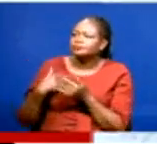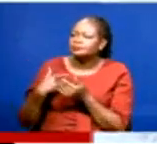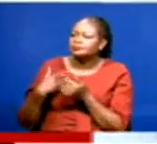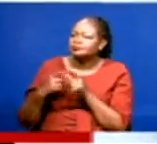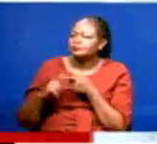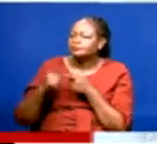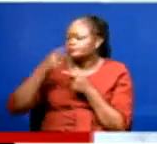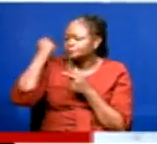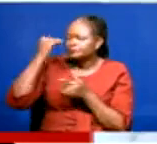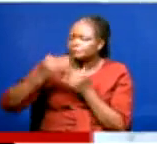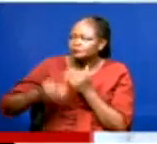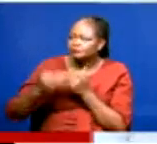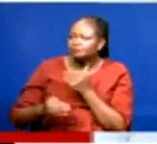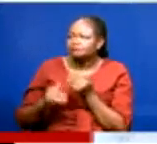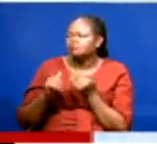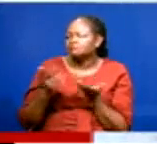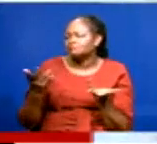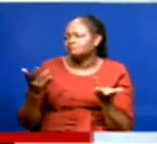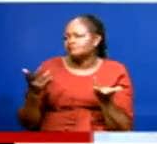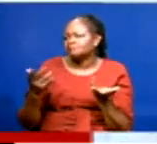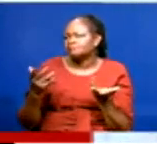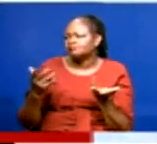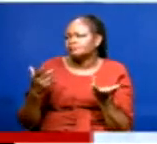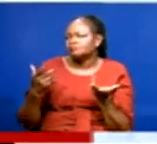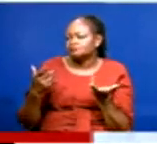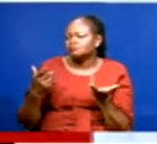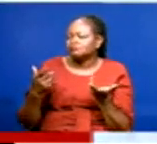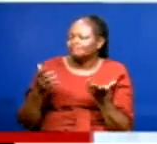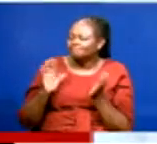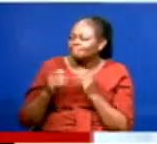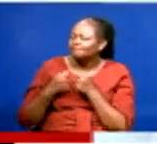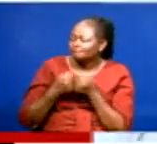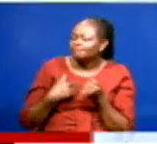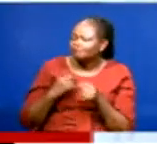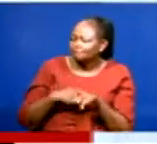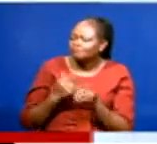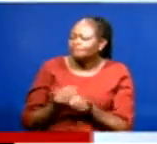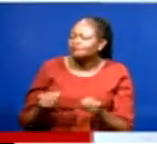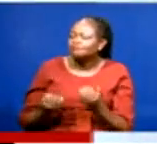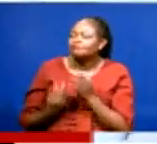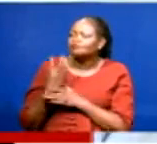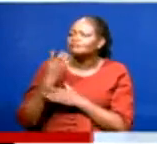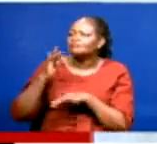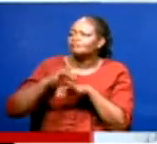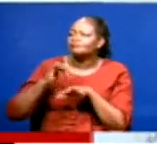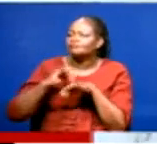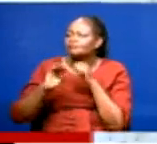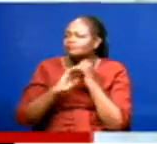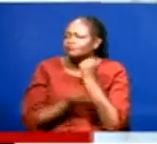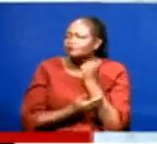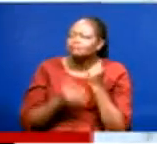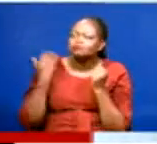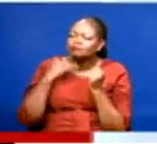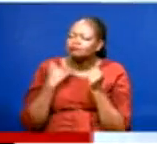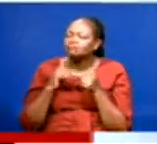because the neighborhood, there are challenges of the young ones when they are growing up, you know, the early pregnancies, there's crime,